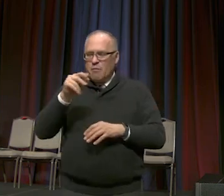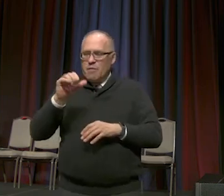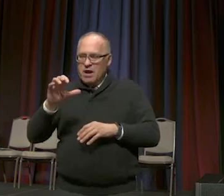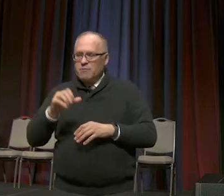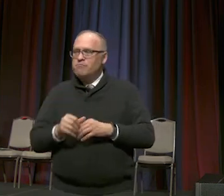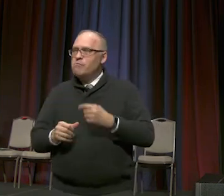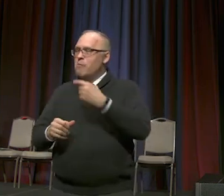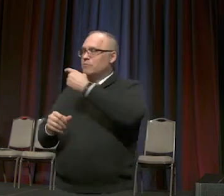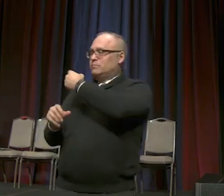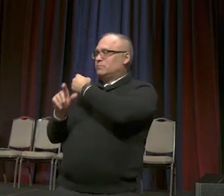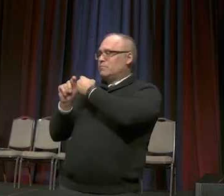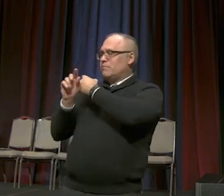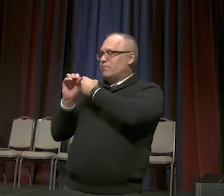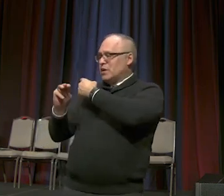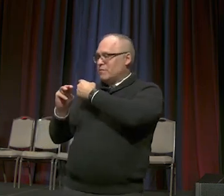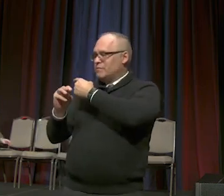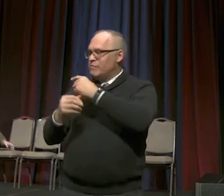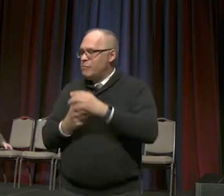is for Tom.